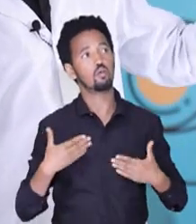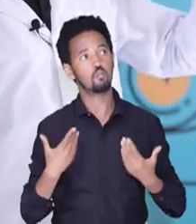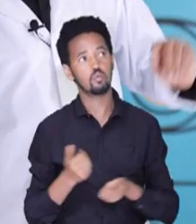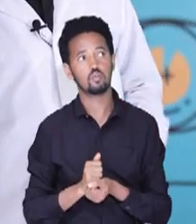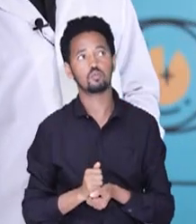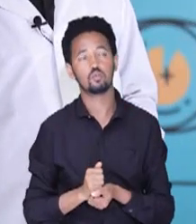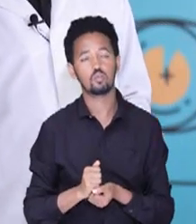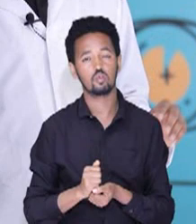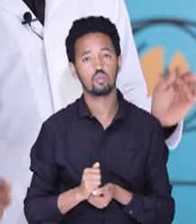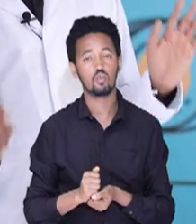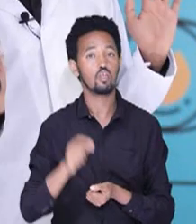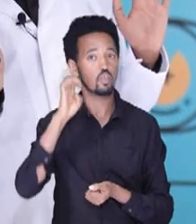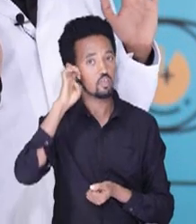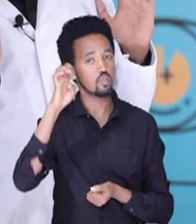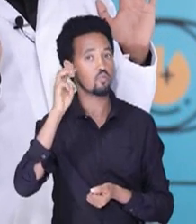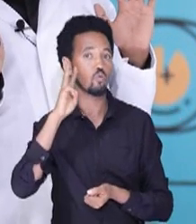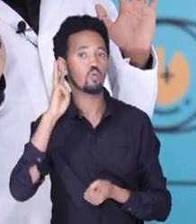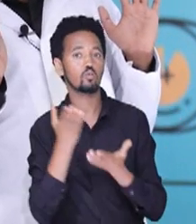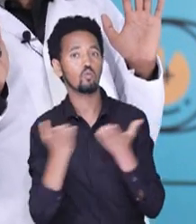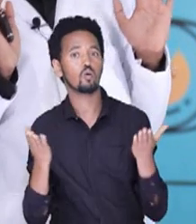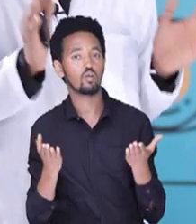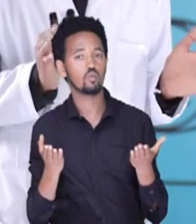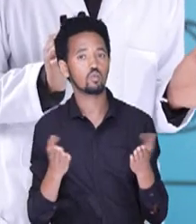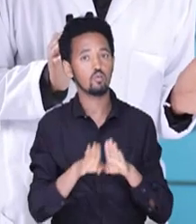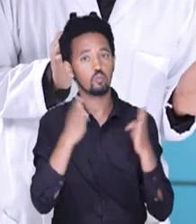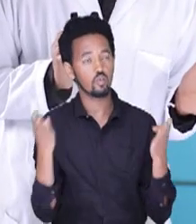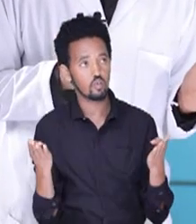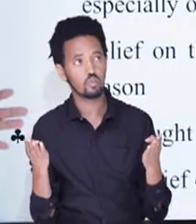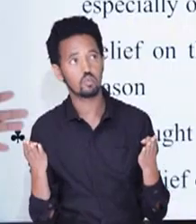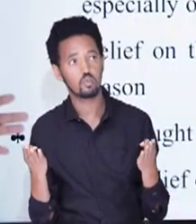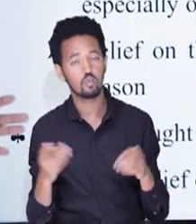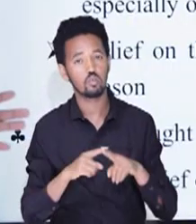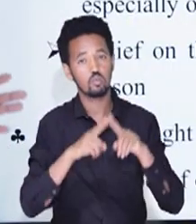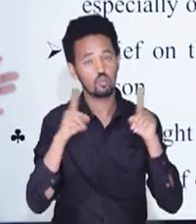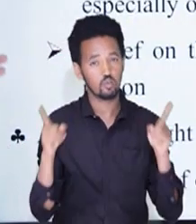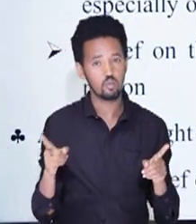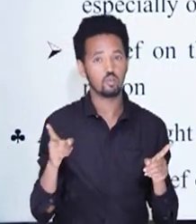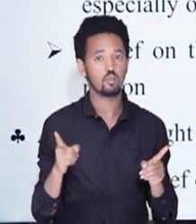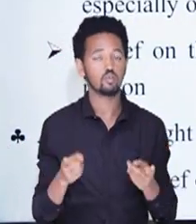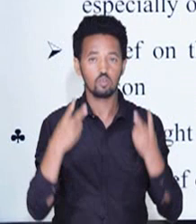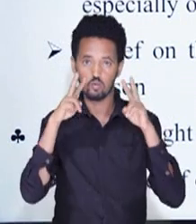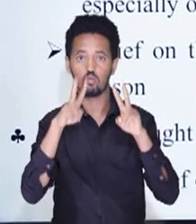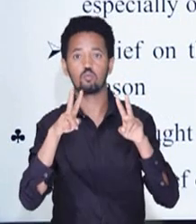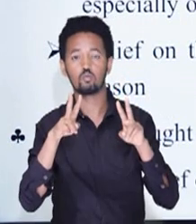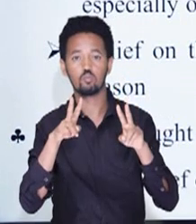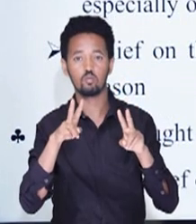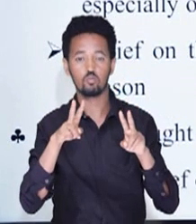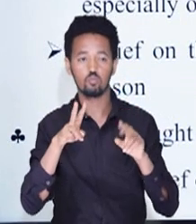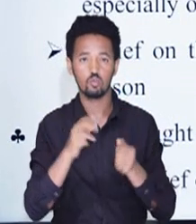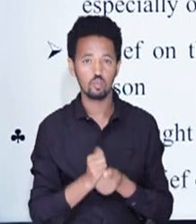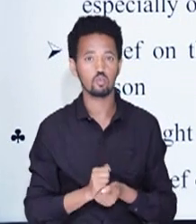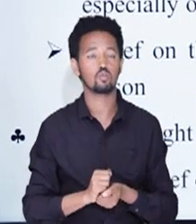Then some philosopher were openly atheist, but a common attitude was